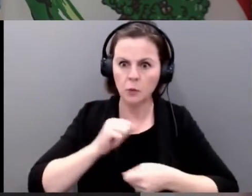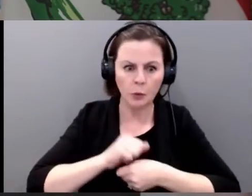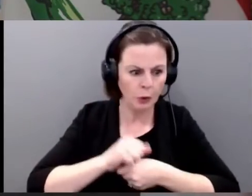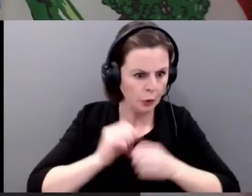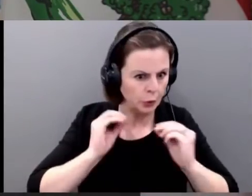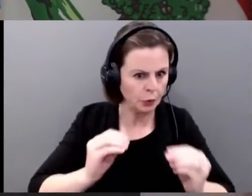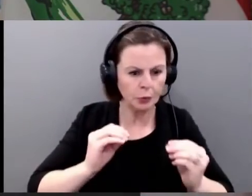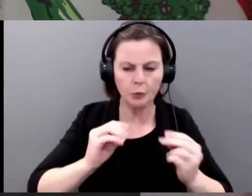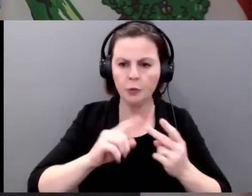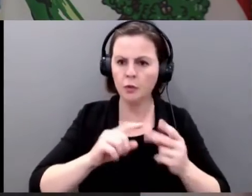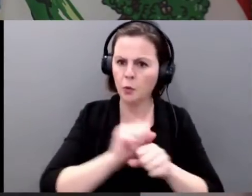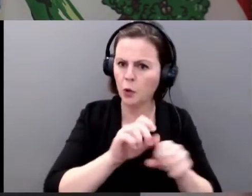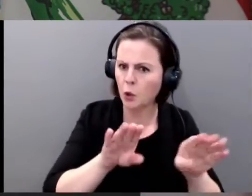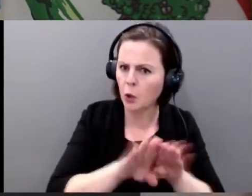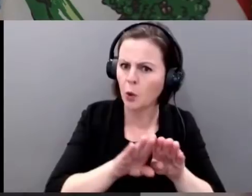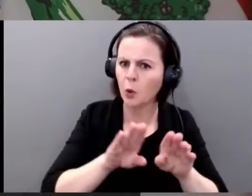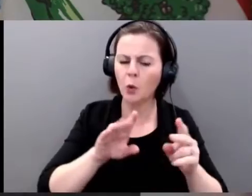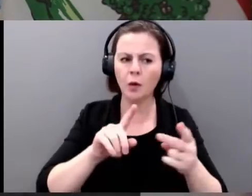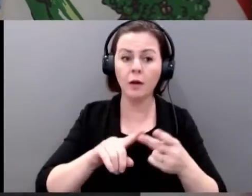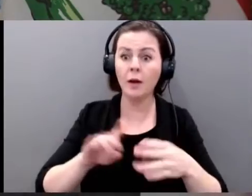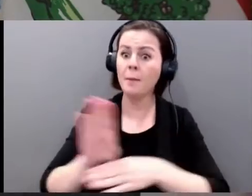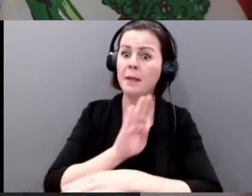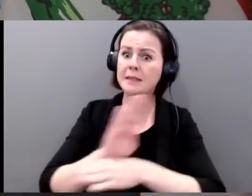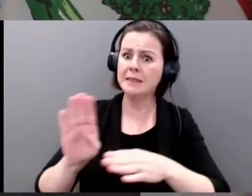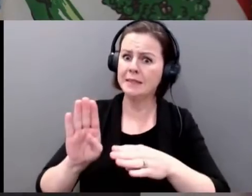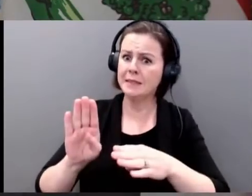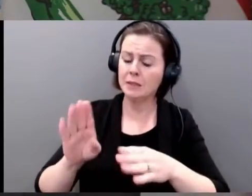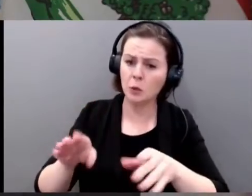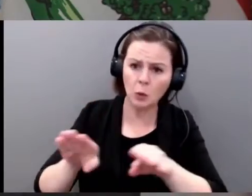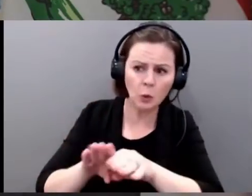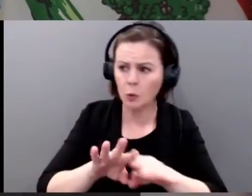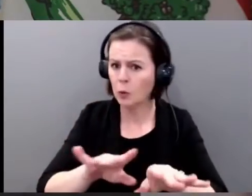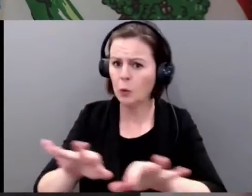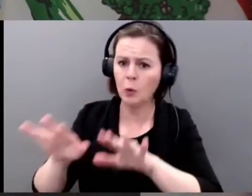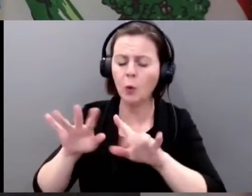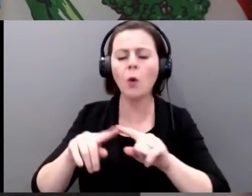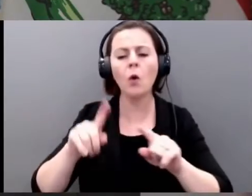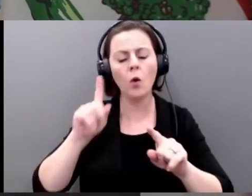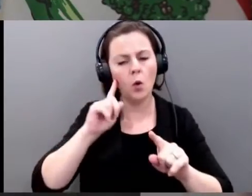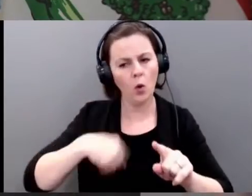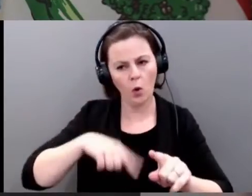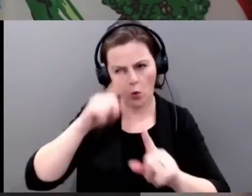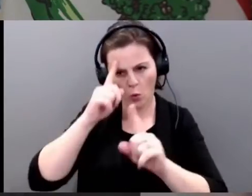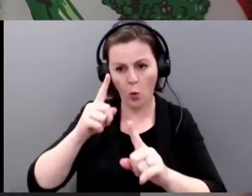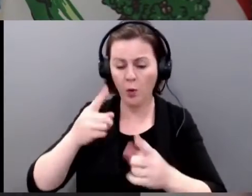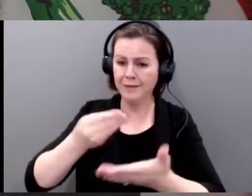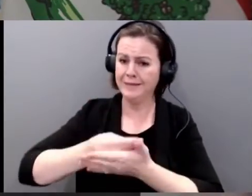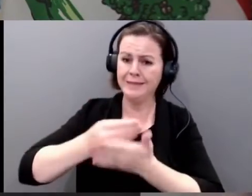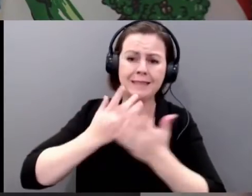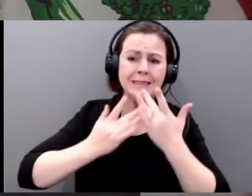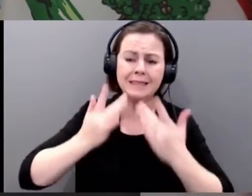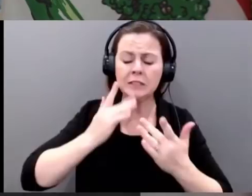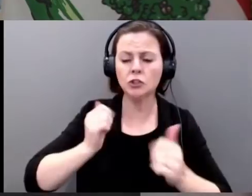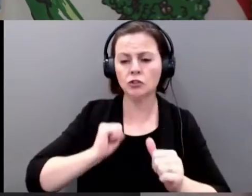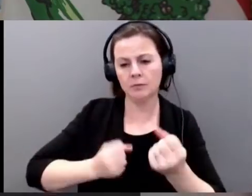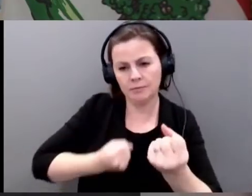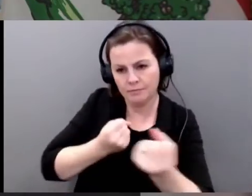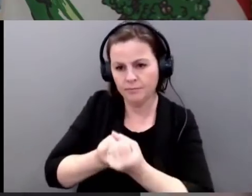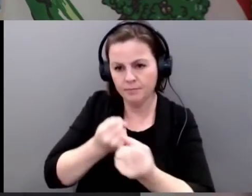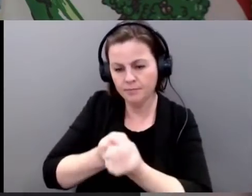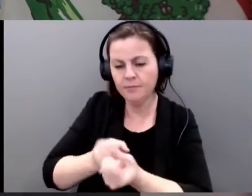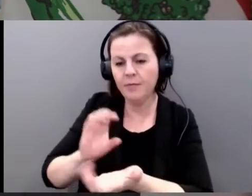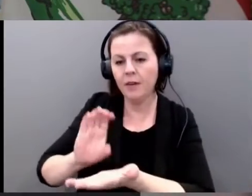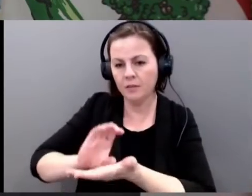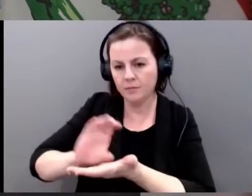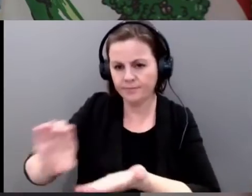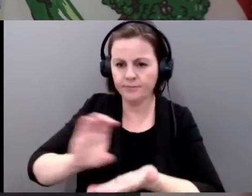work-wise, also those businesses that might be impacted. We're going to do everything we can to reduce that impact to those who are affected by these